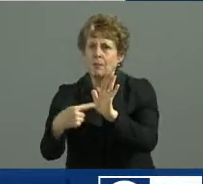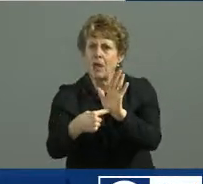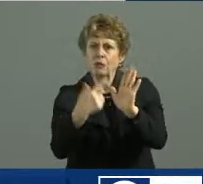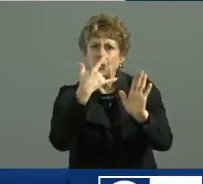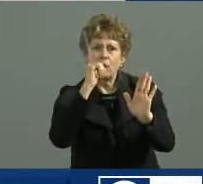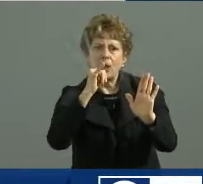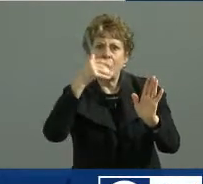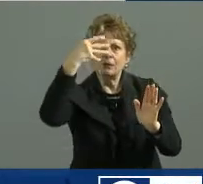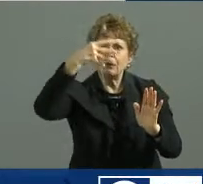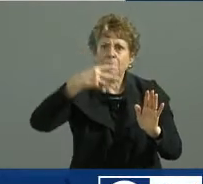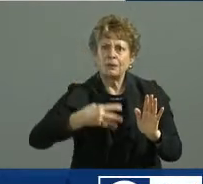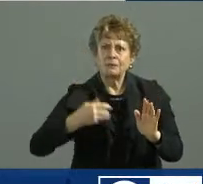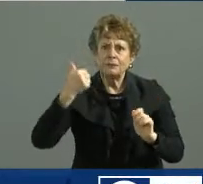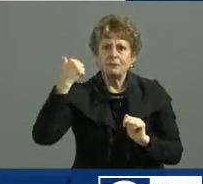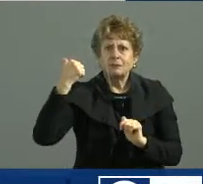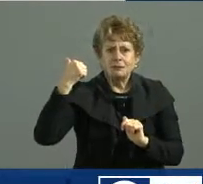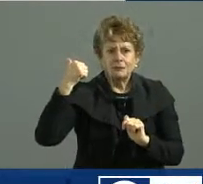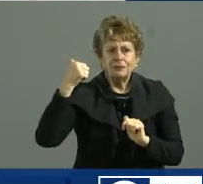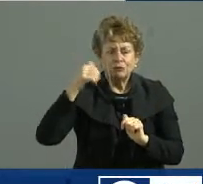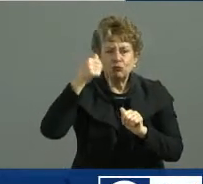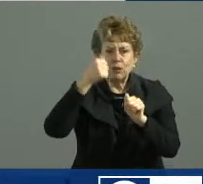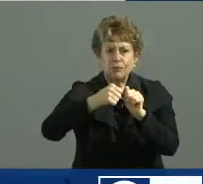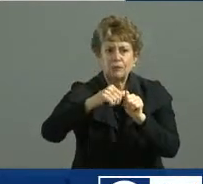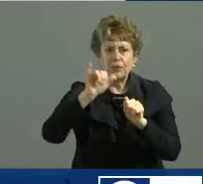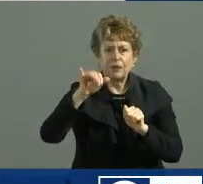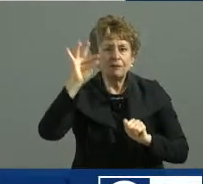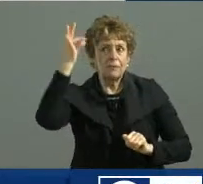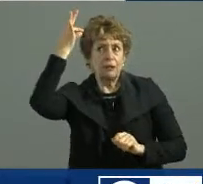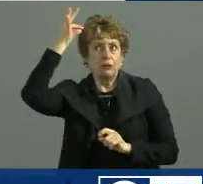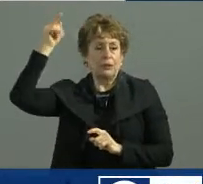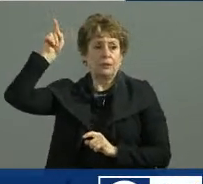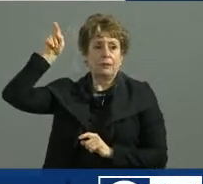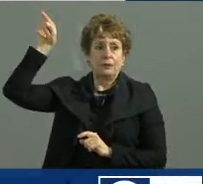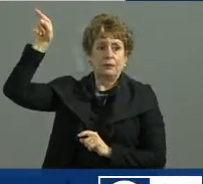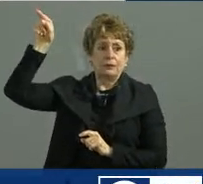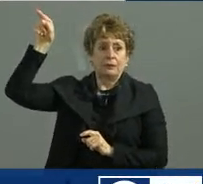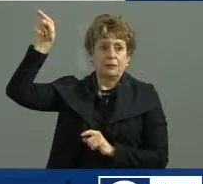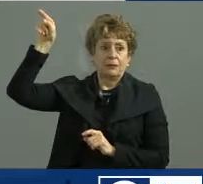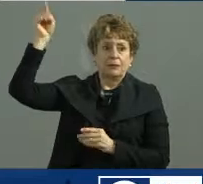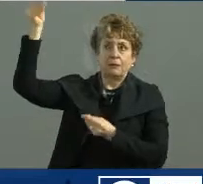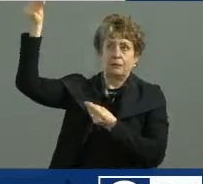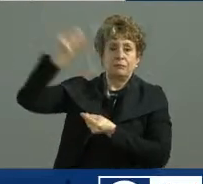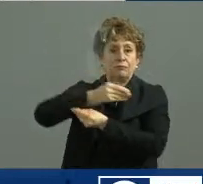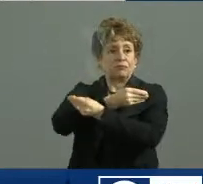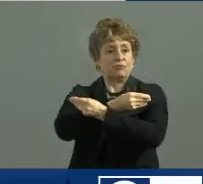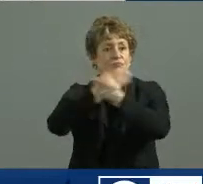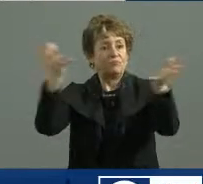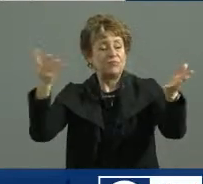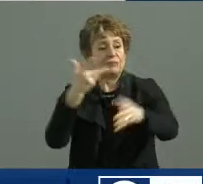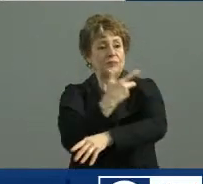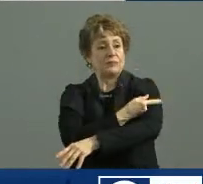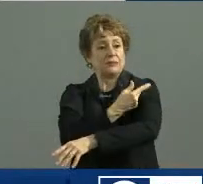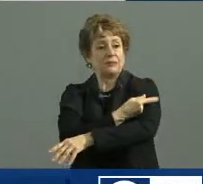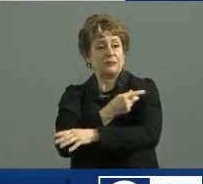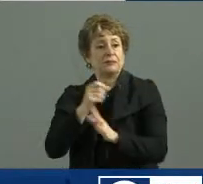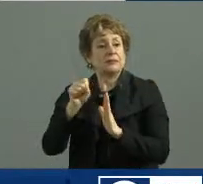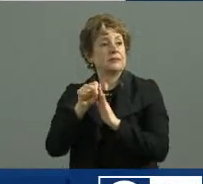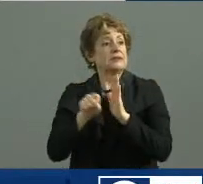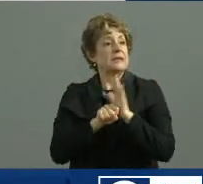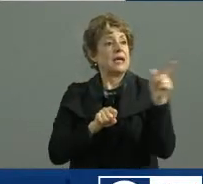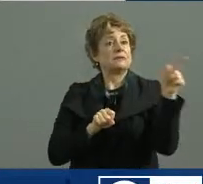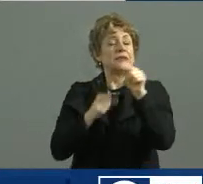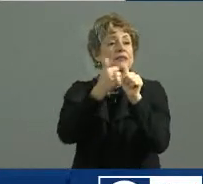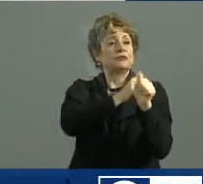the federal partners each week announce the number of doses that are available for the state to order. The state then looks at